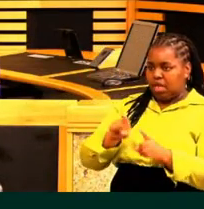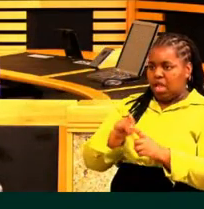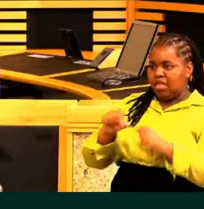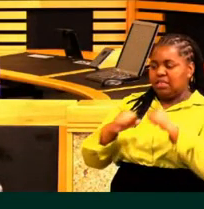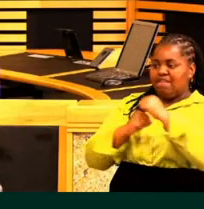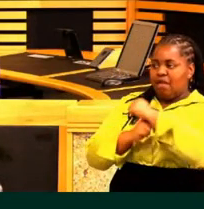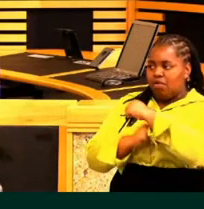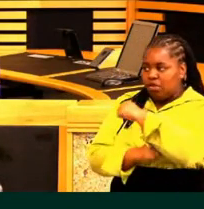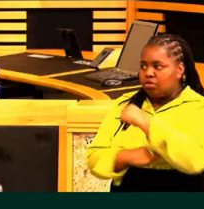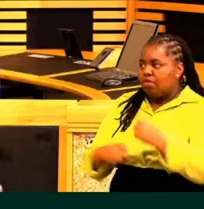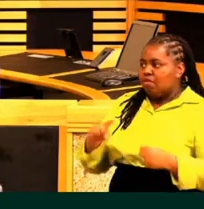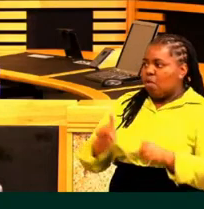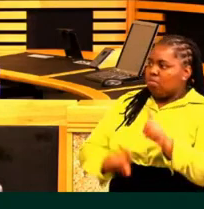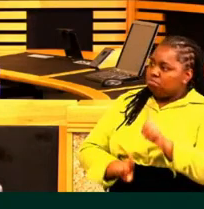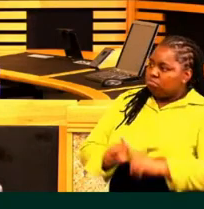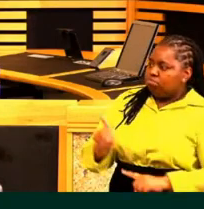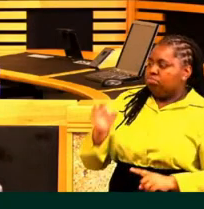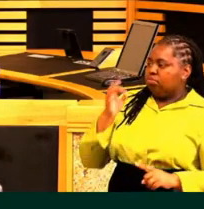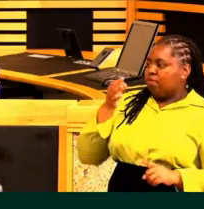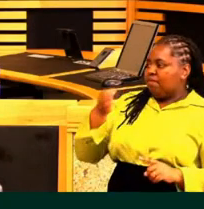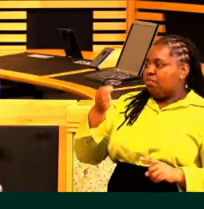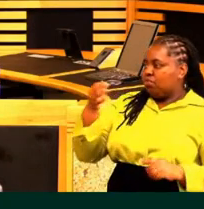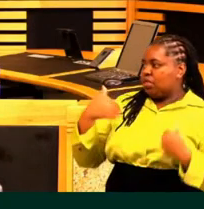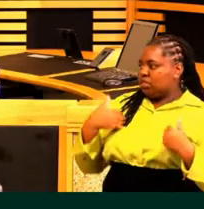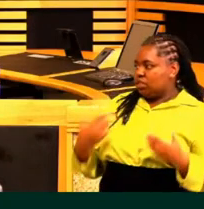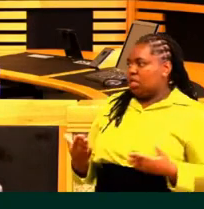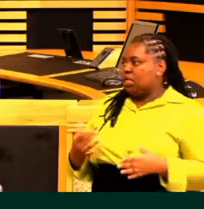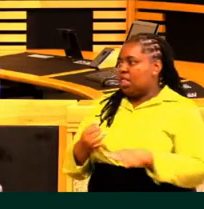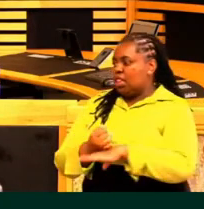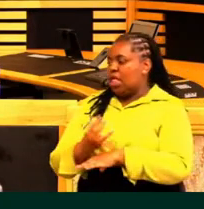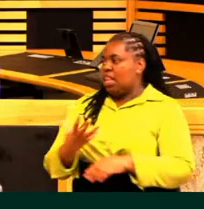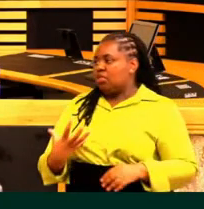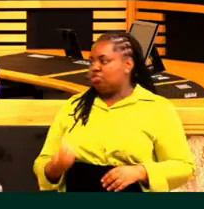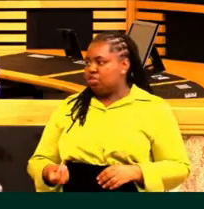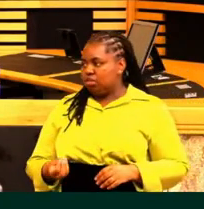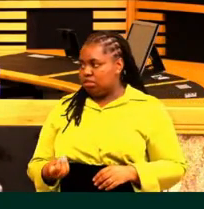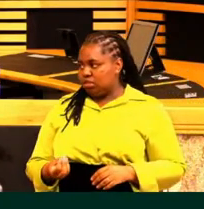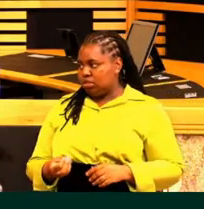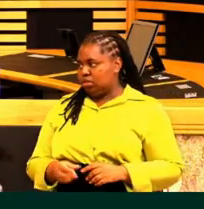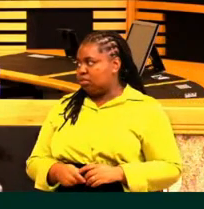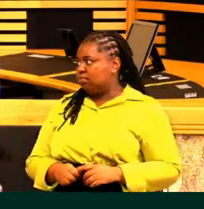foundation for a successful future starts within early childhood